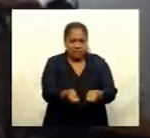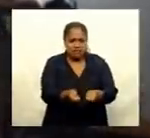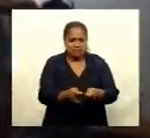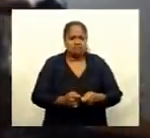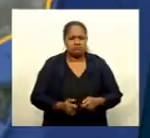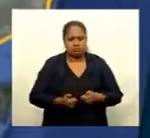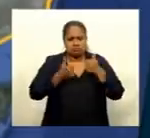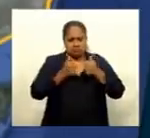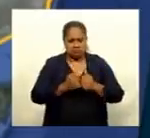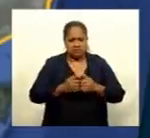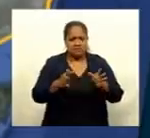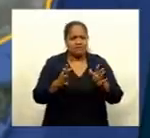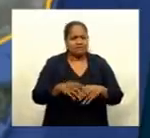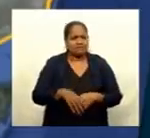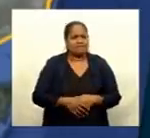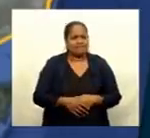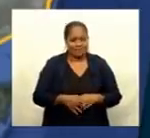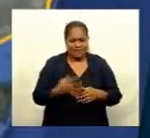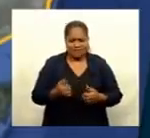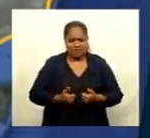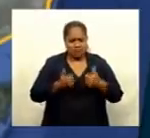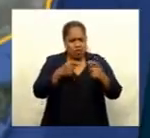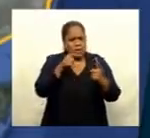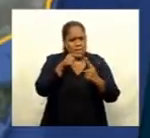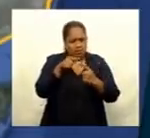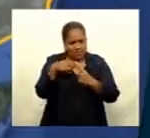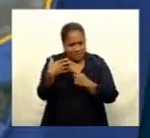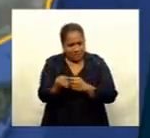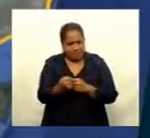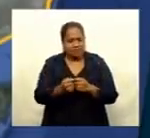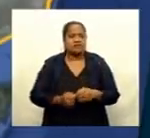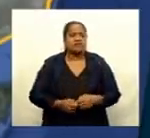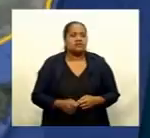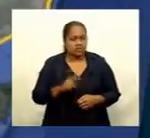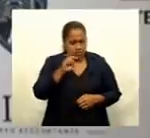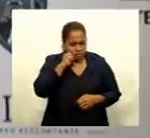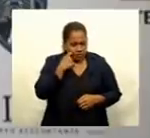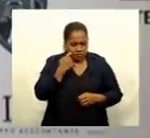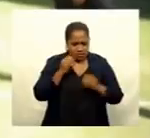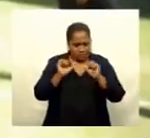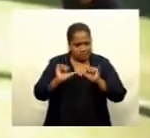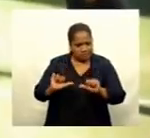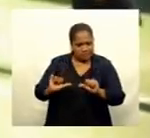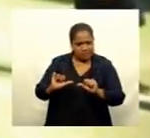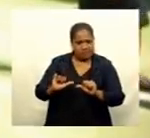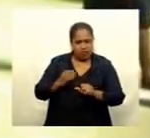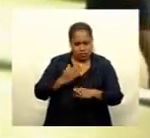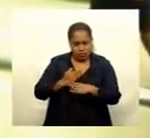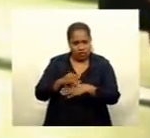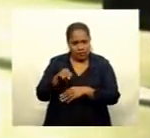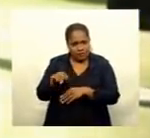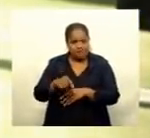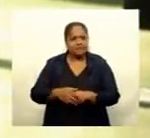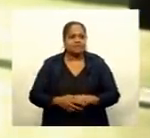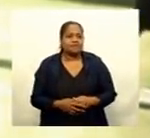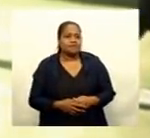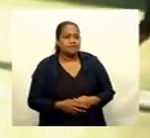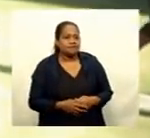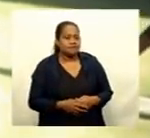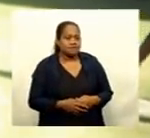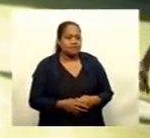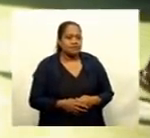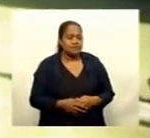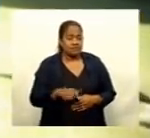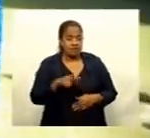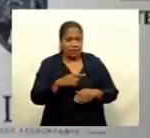because we've definitely got points in us. As I said, it's just going to come down to defence. Fullback Chili Vedevedes says being named into